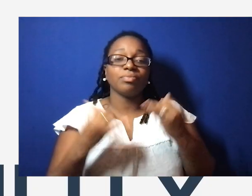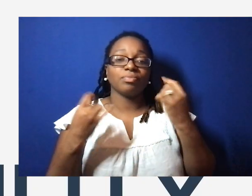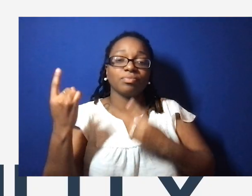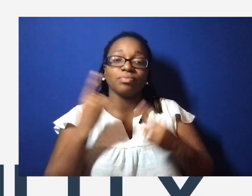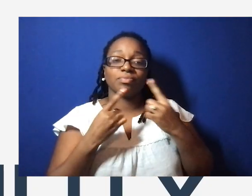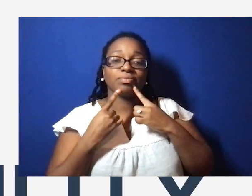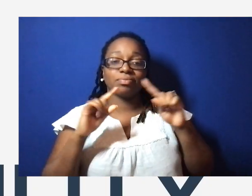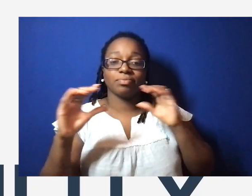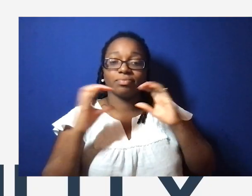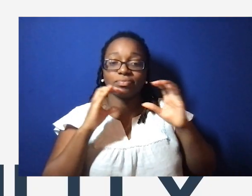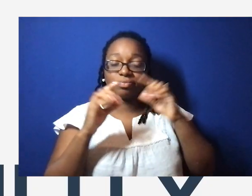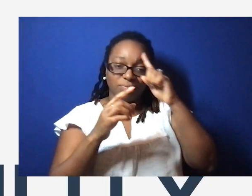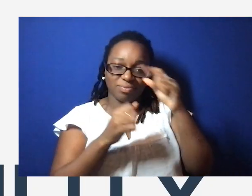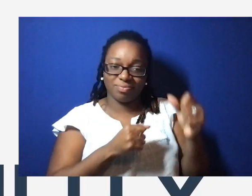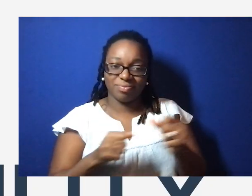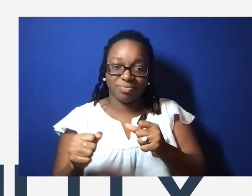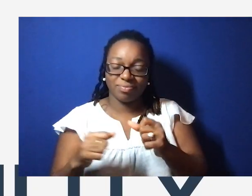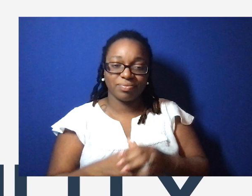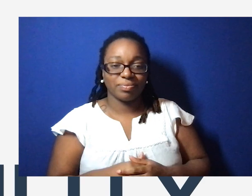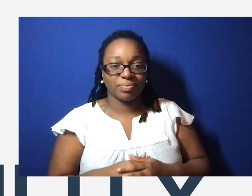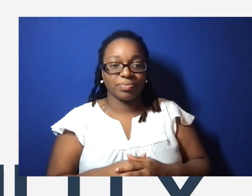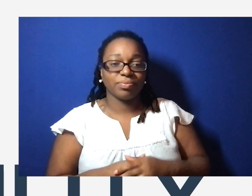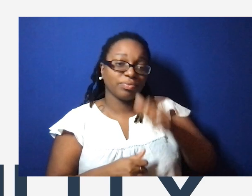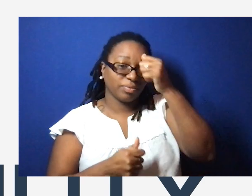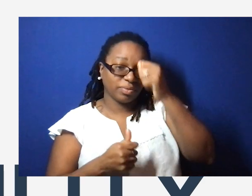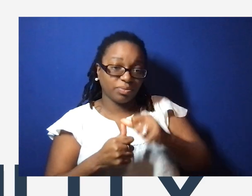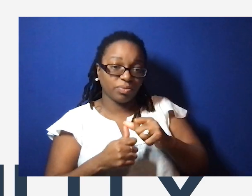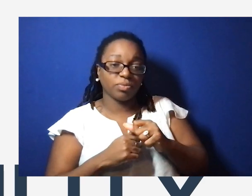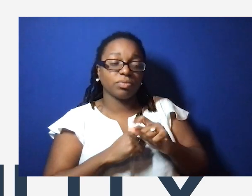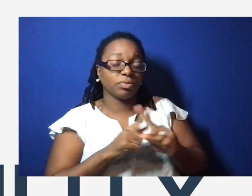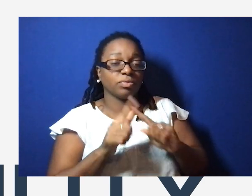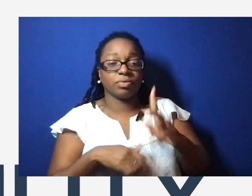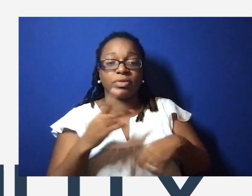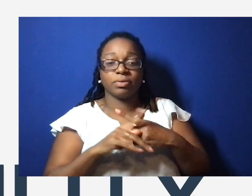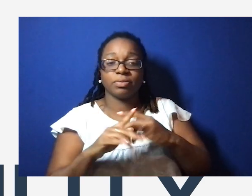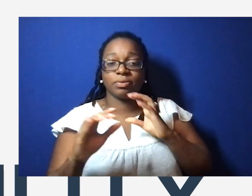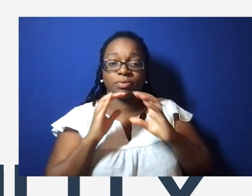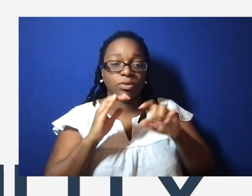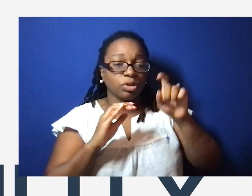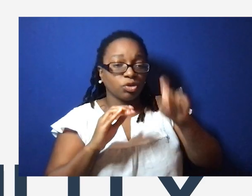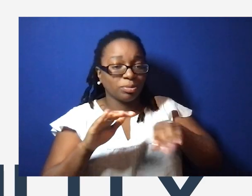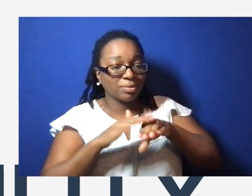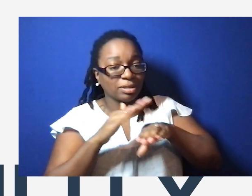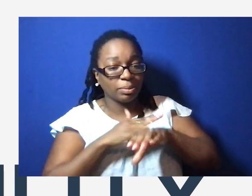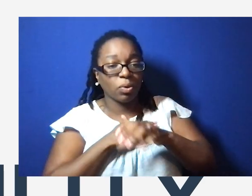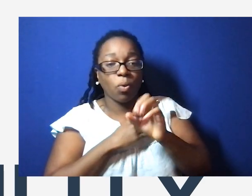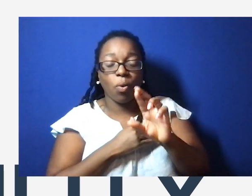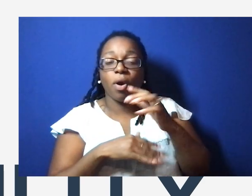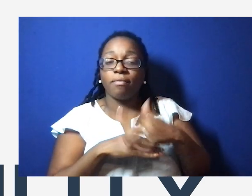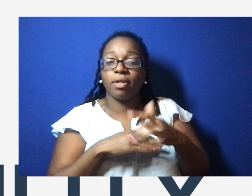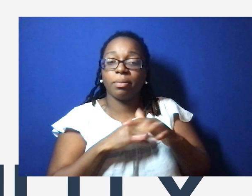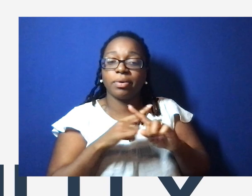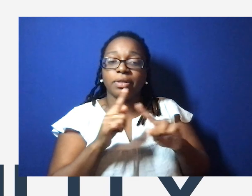Let's consider effective communication strategies. Remember, all types of communication should be accessible